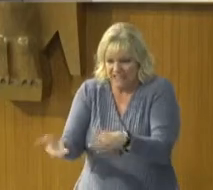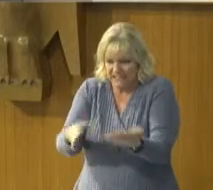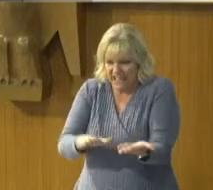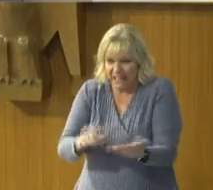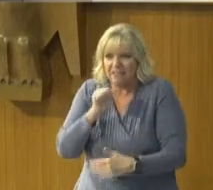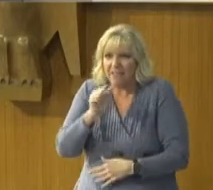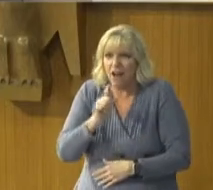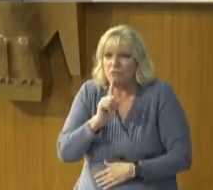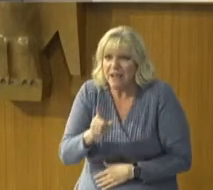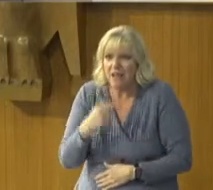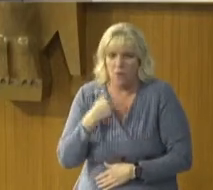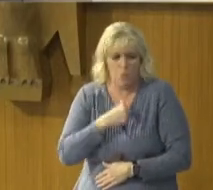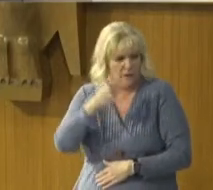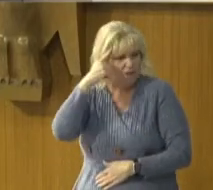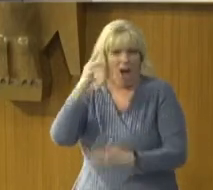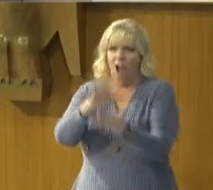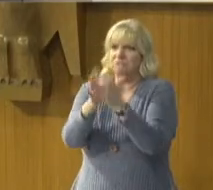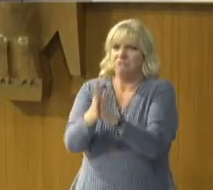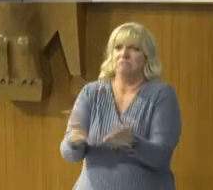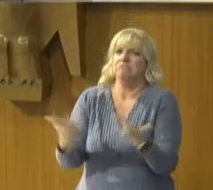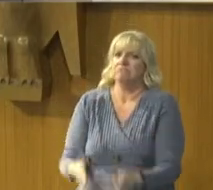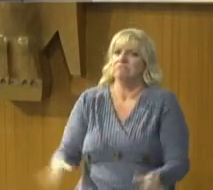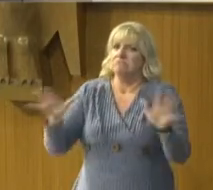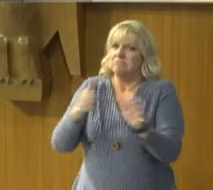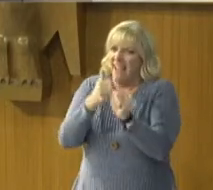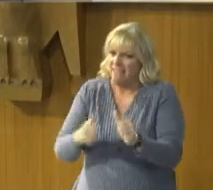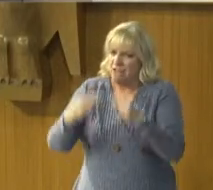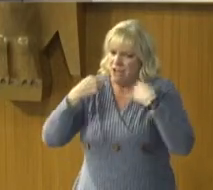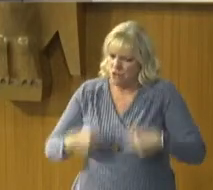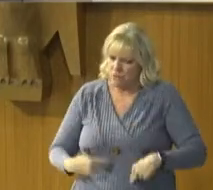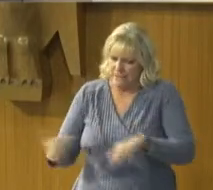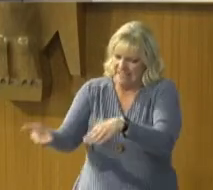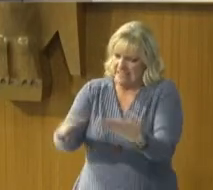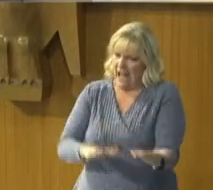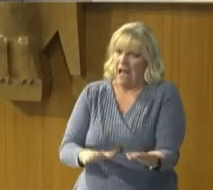that we all thought was the final ending for every human being?